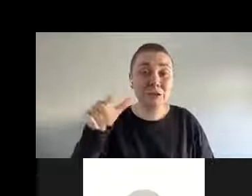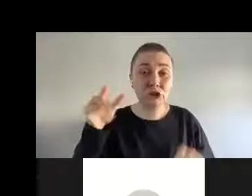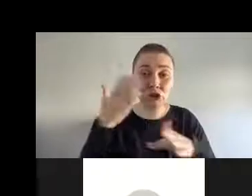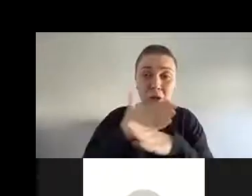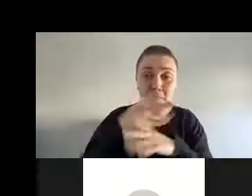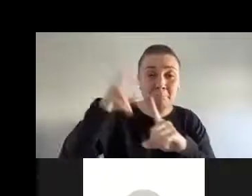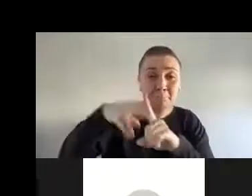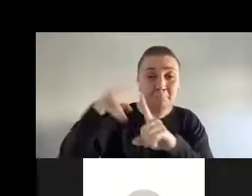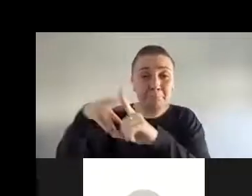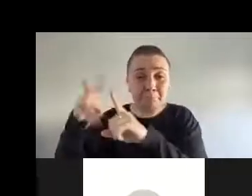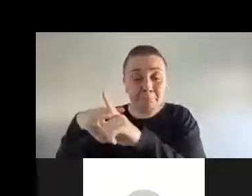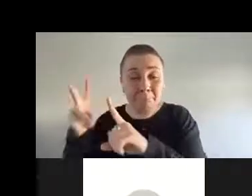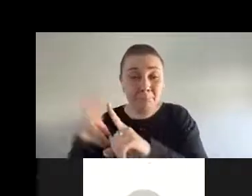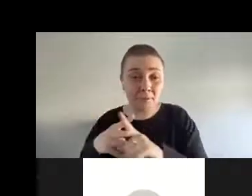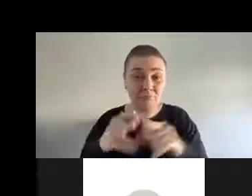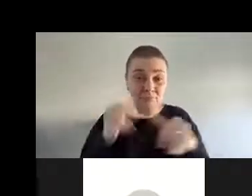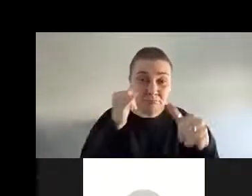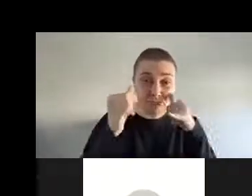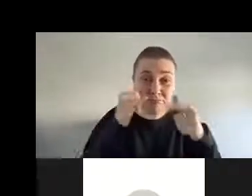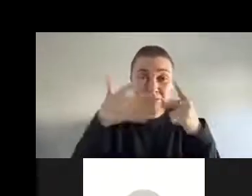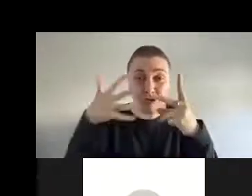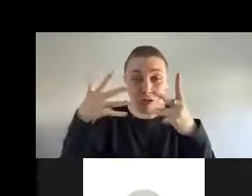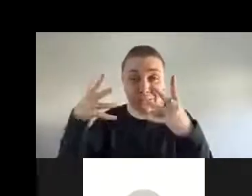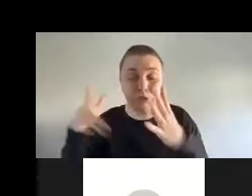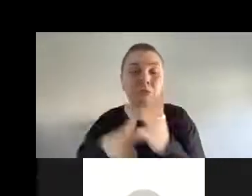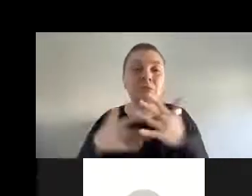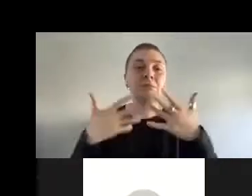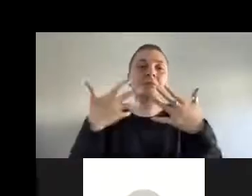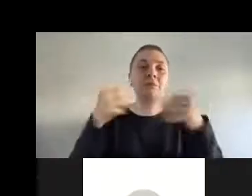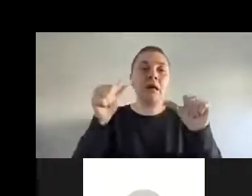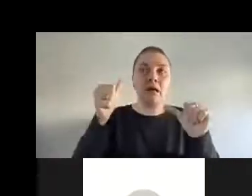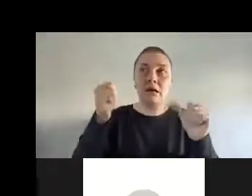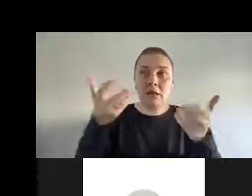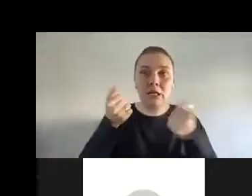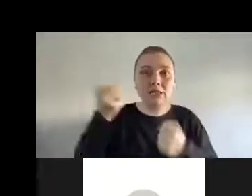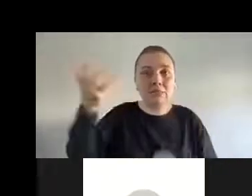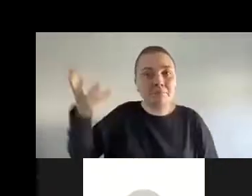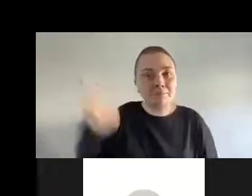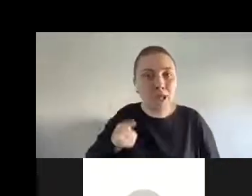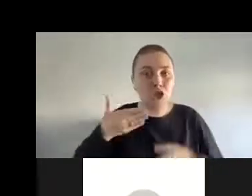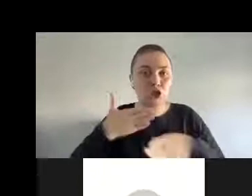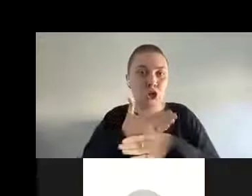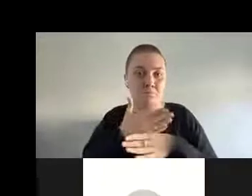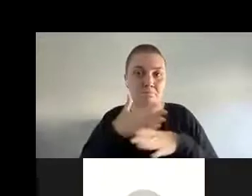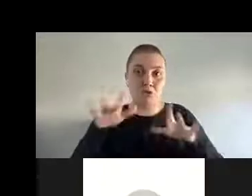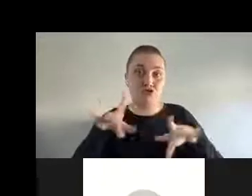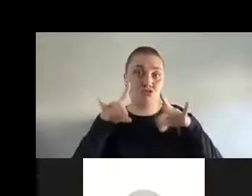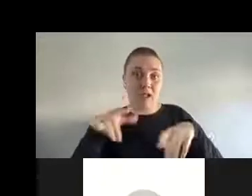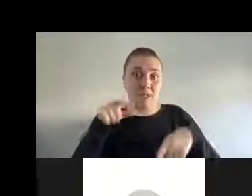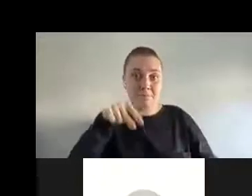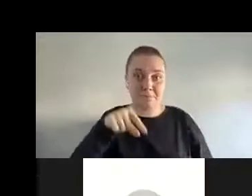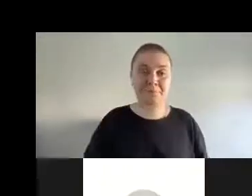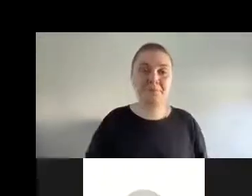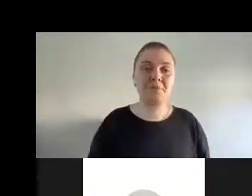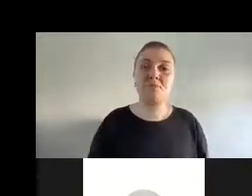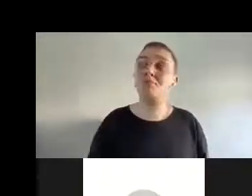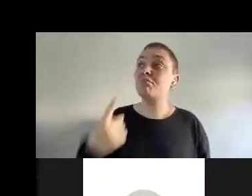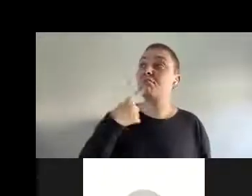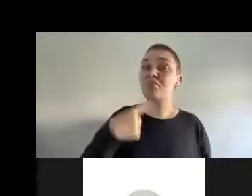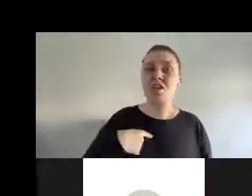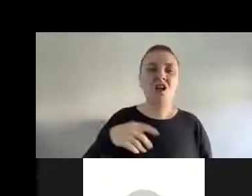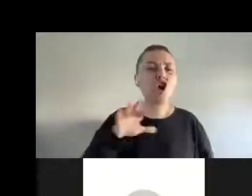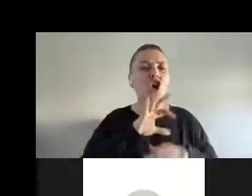and 13 interviews to find a paid job in Australia. I was told that I did not have enough